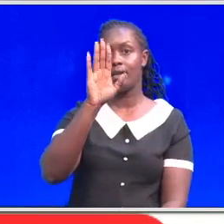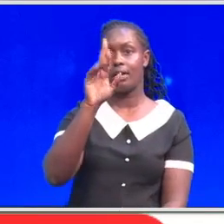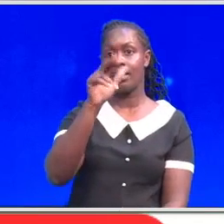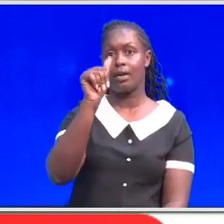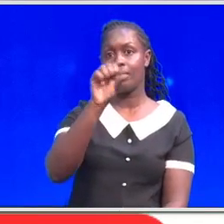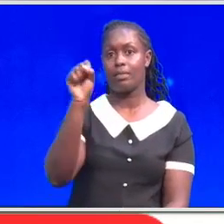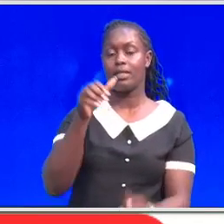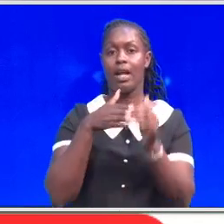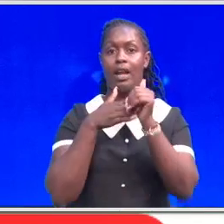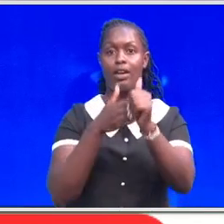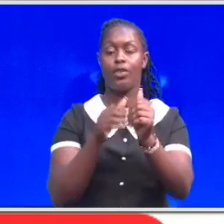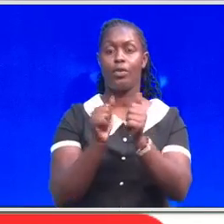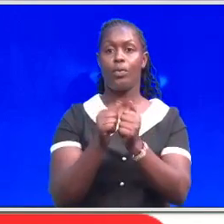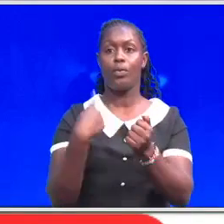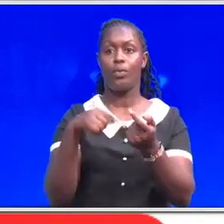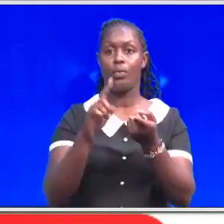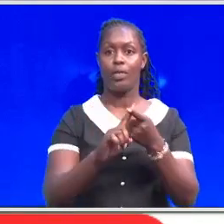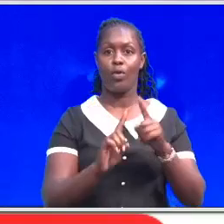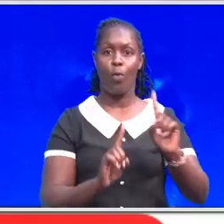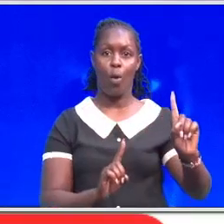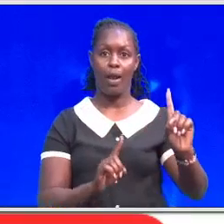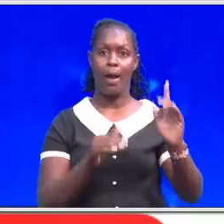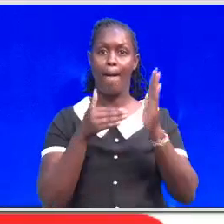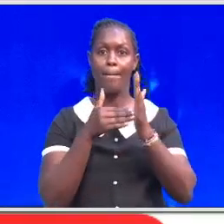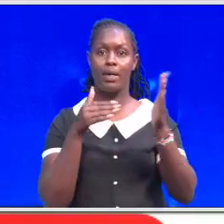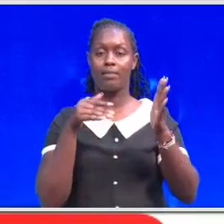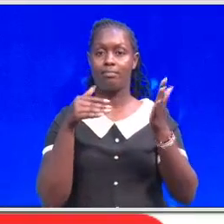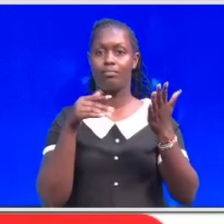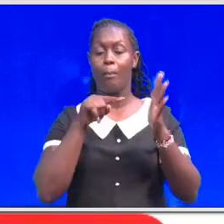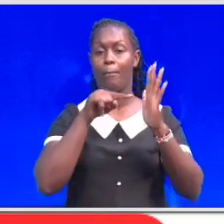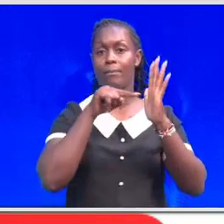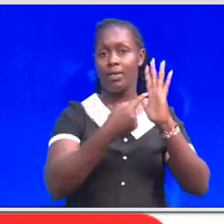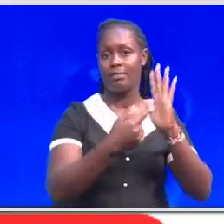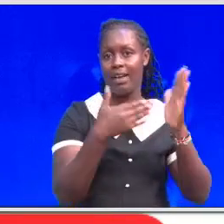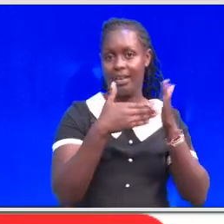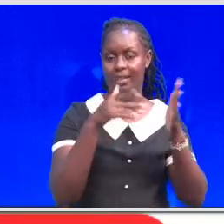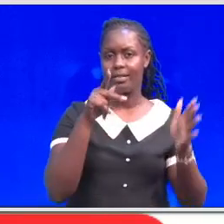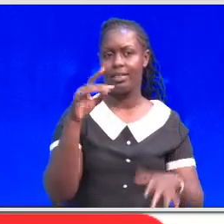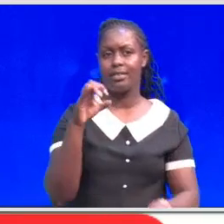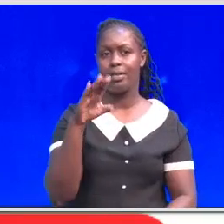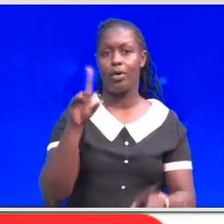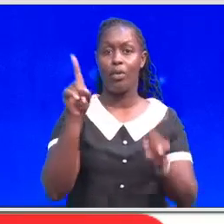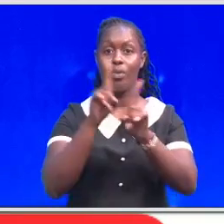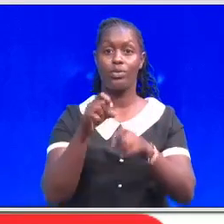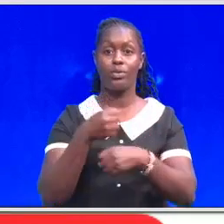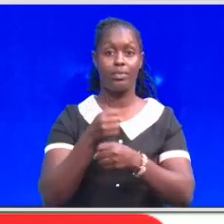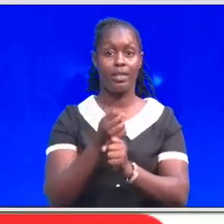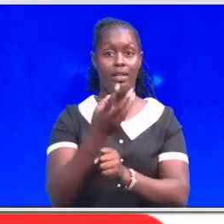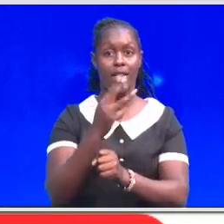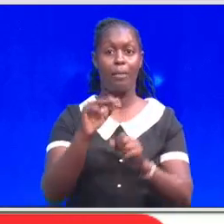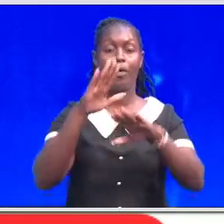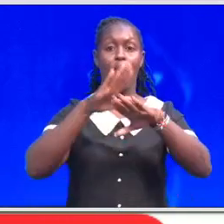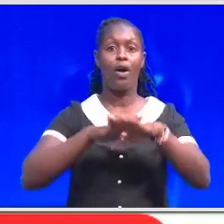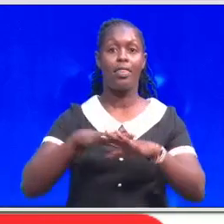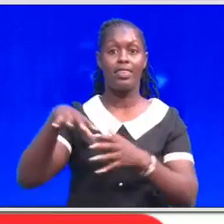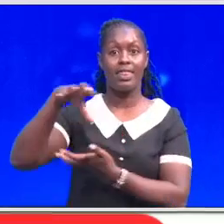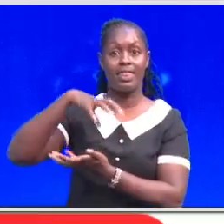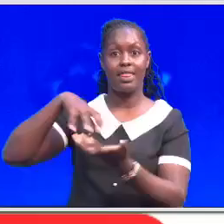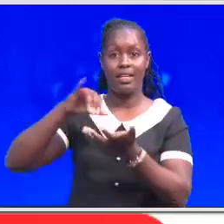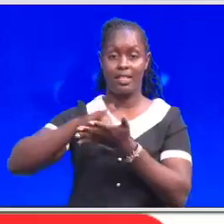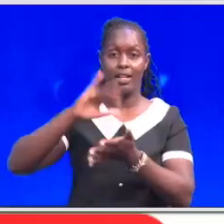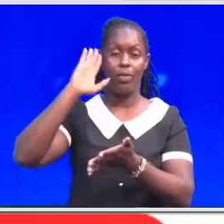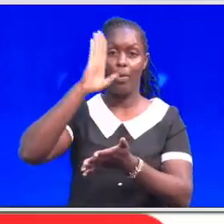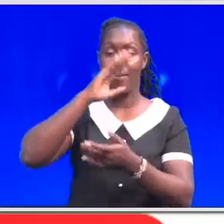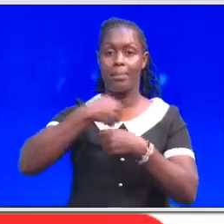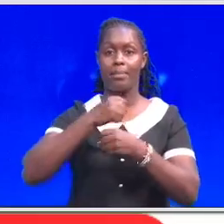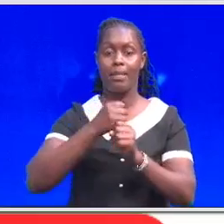with 92 points, 1 point behind KCB as Strathmore's 82 points, placing them in the contention mix. The teams will be out to get